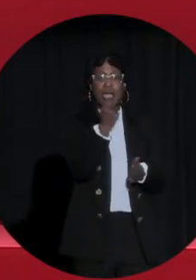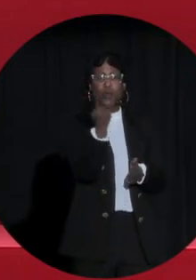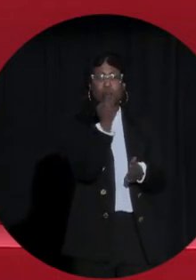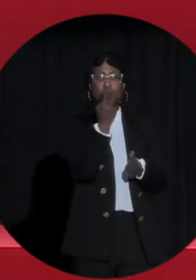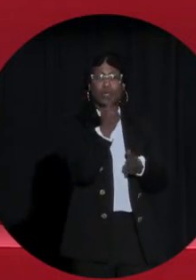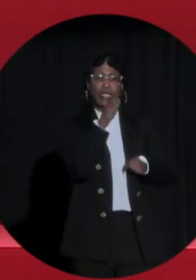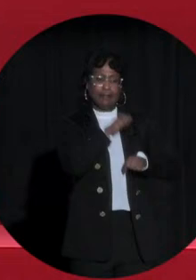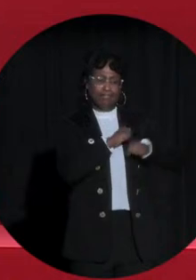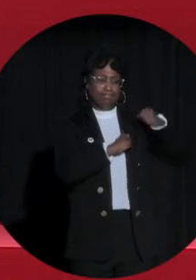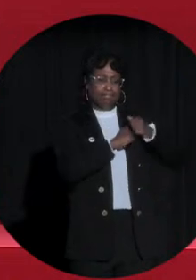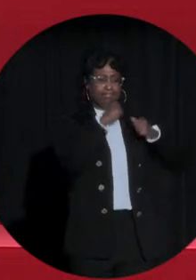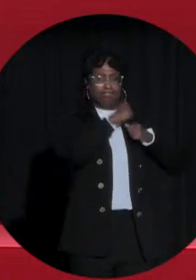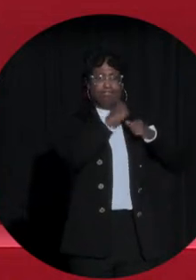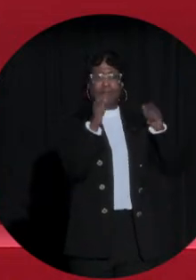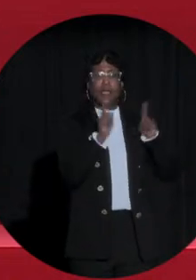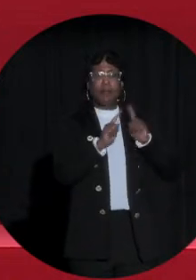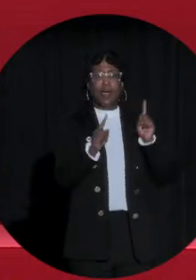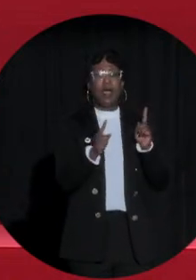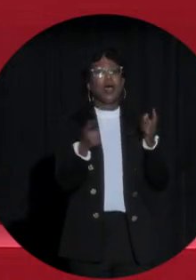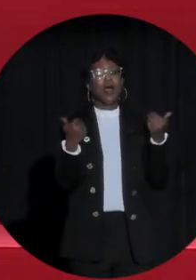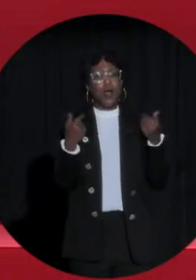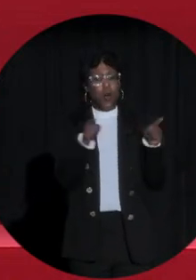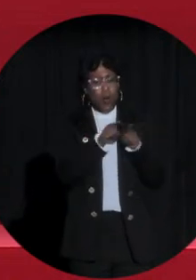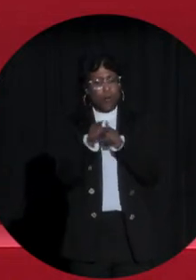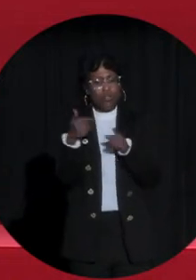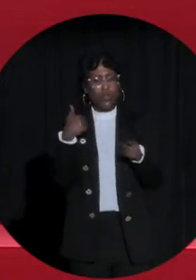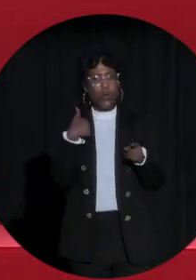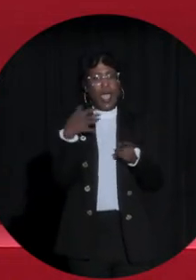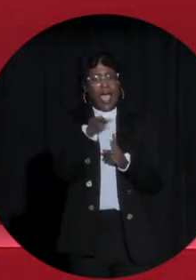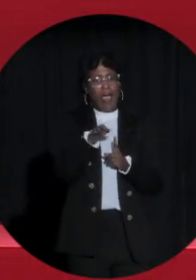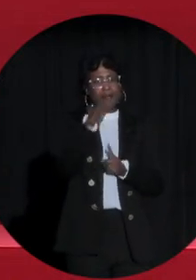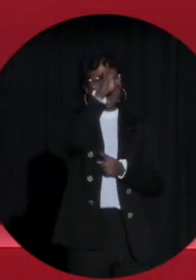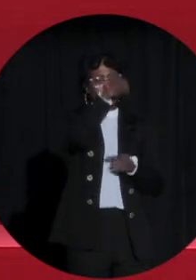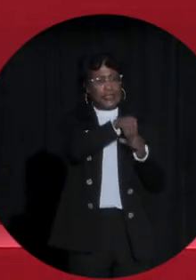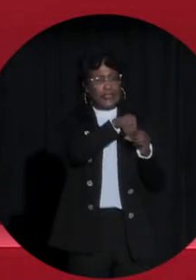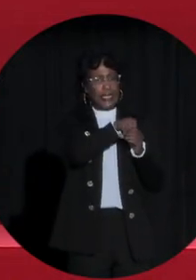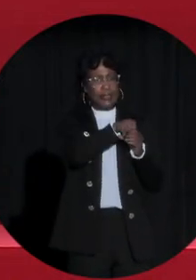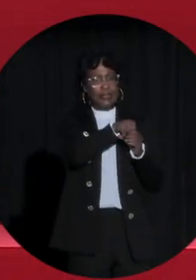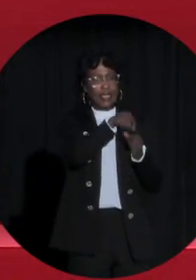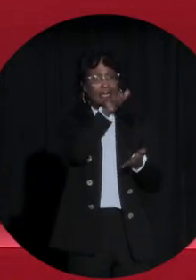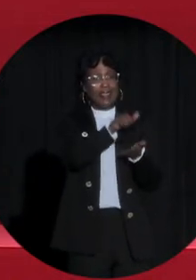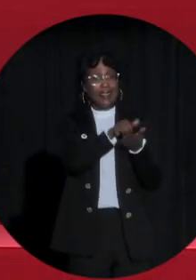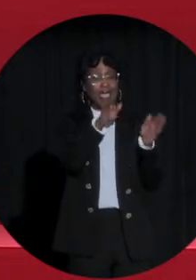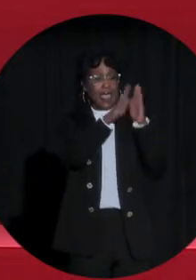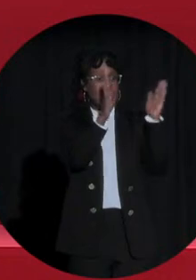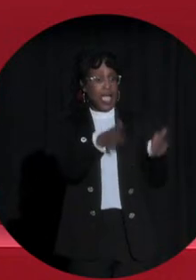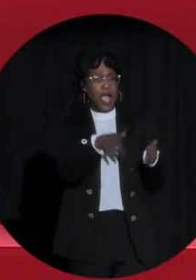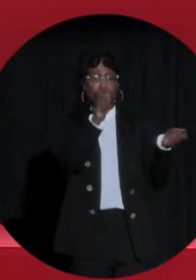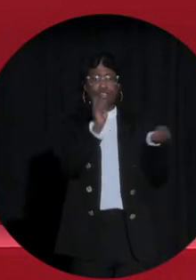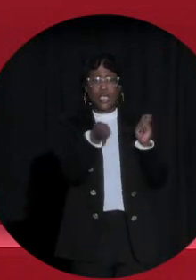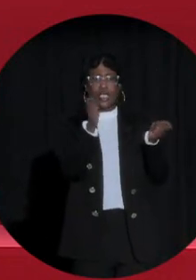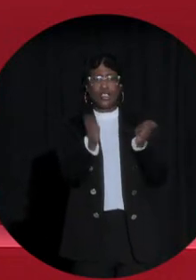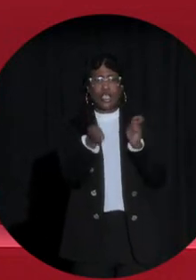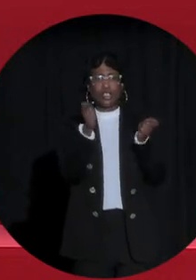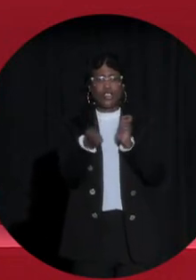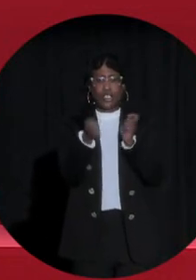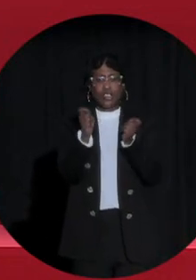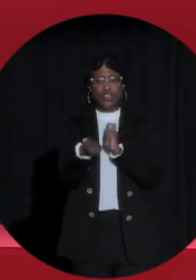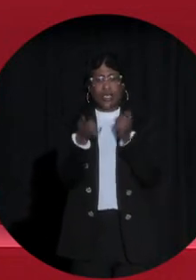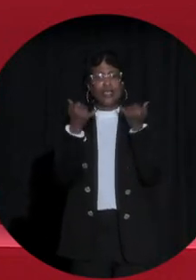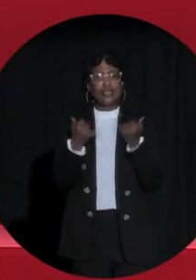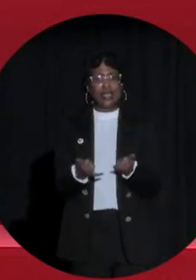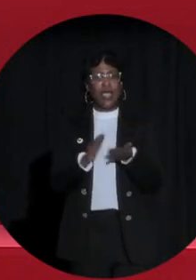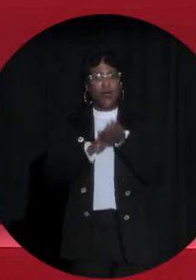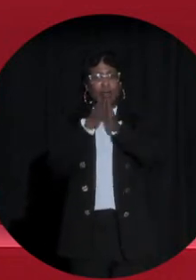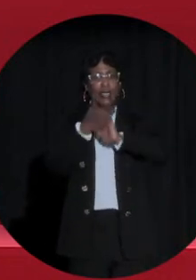parts. The Van Horn House kept changing and became a symbol at the forefront of progress.